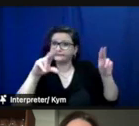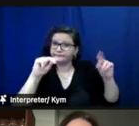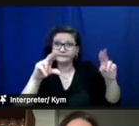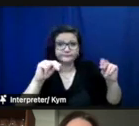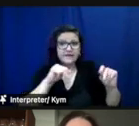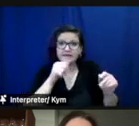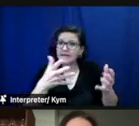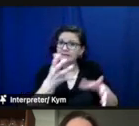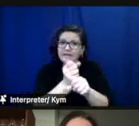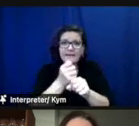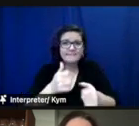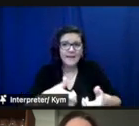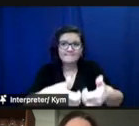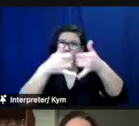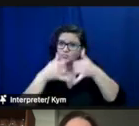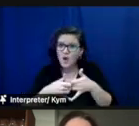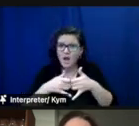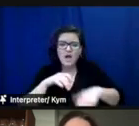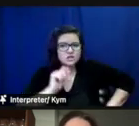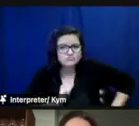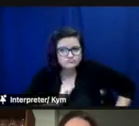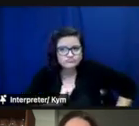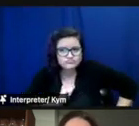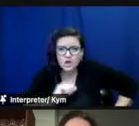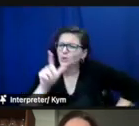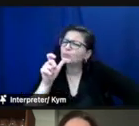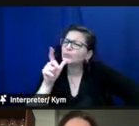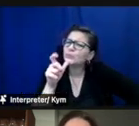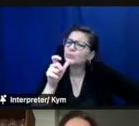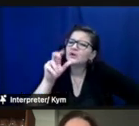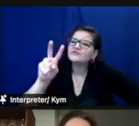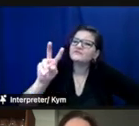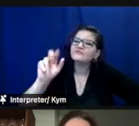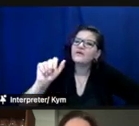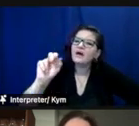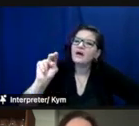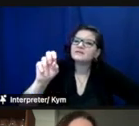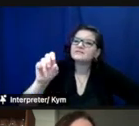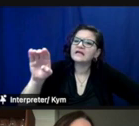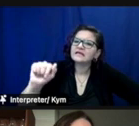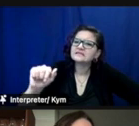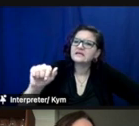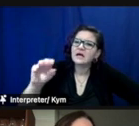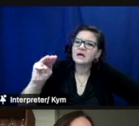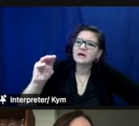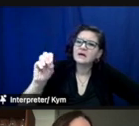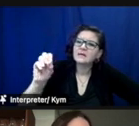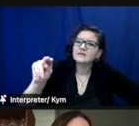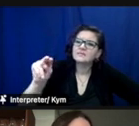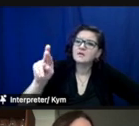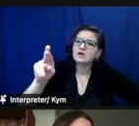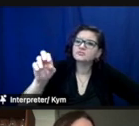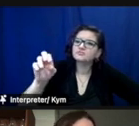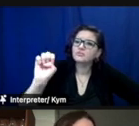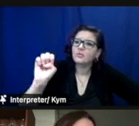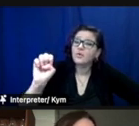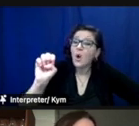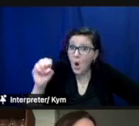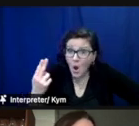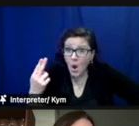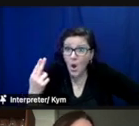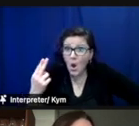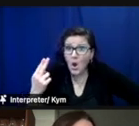prize. So what's your name? My name is Vanessa Monroe. So it didn't. It didn't arrive.